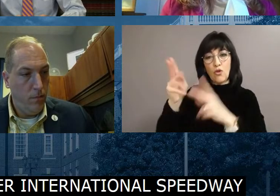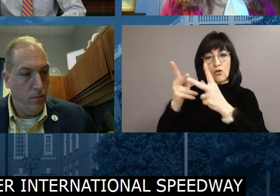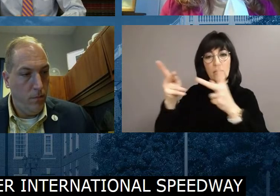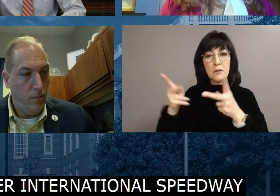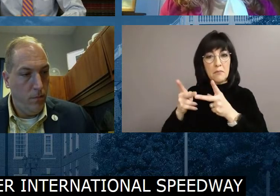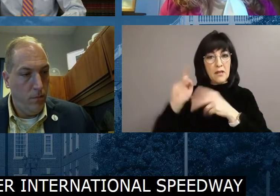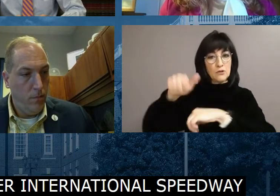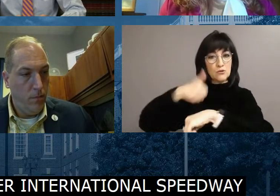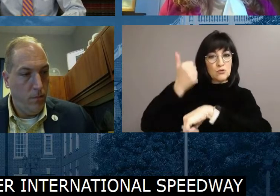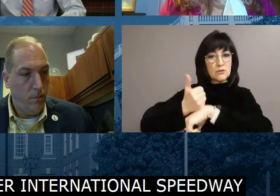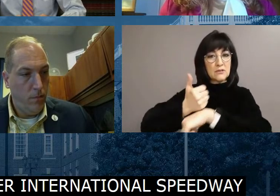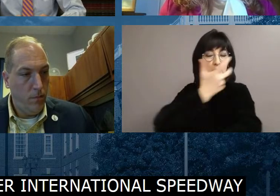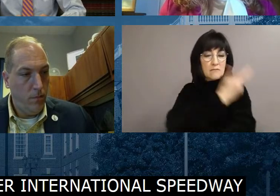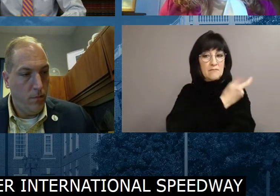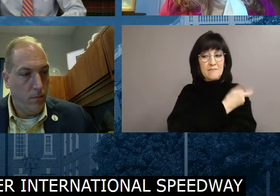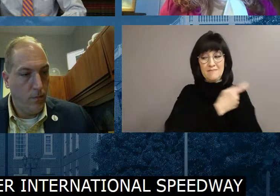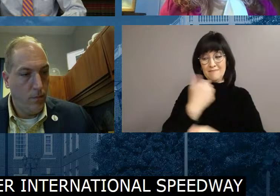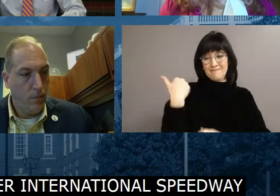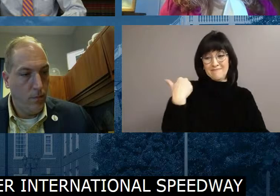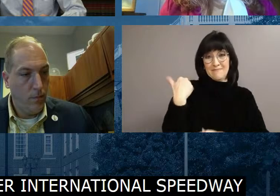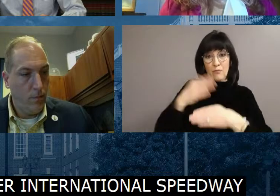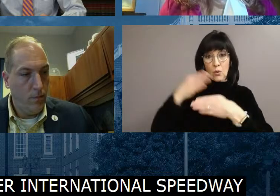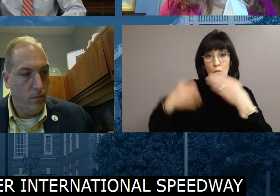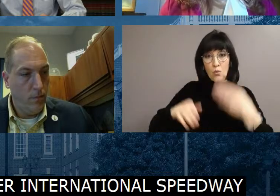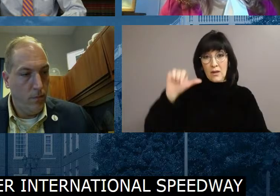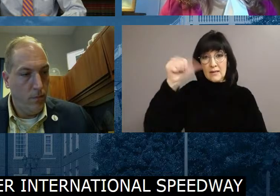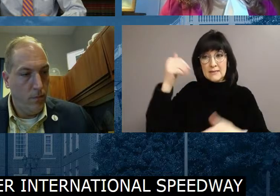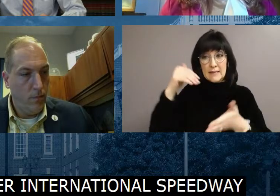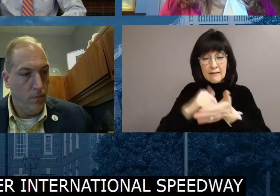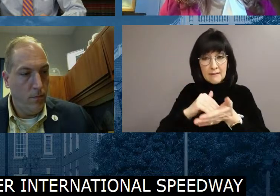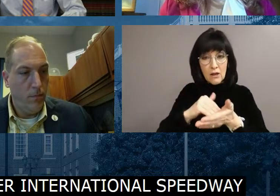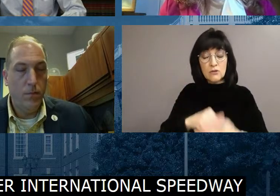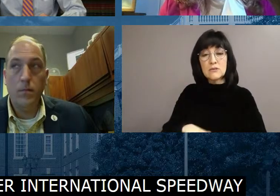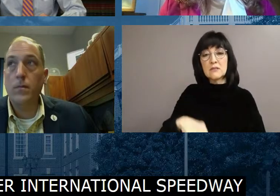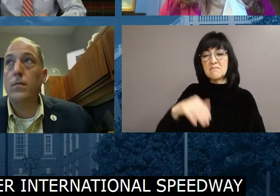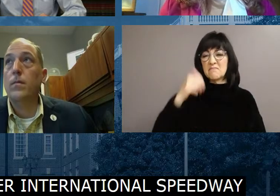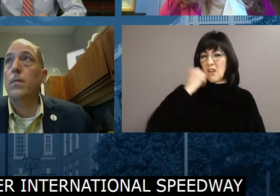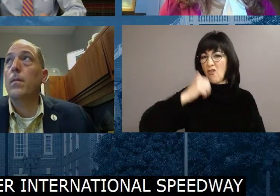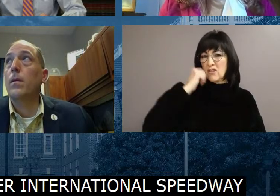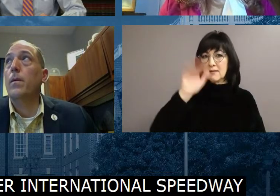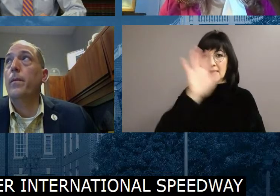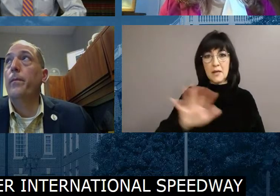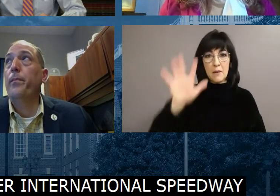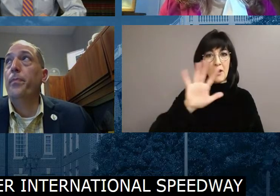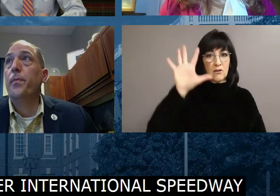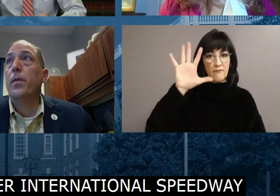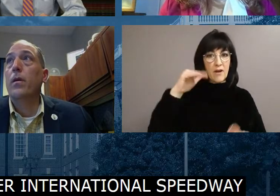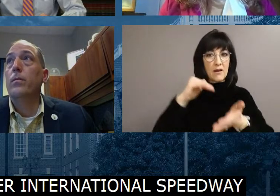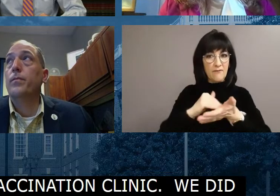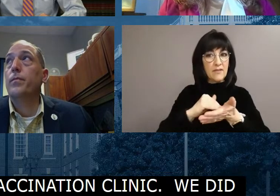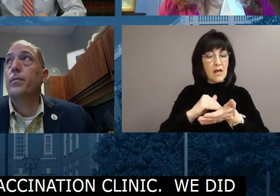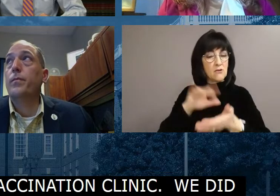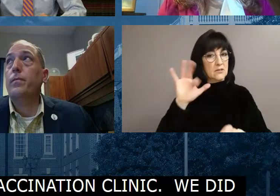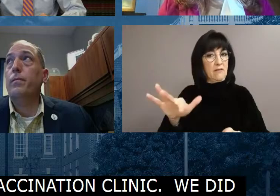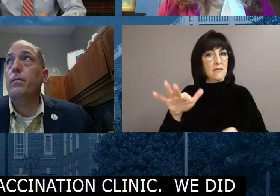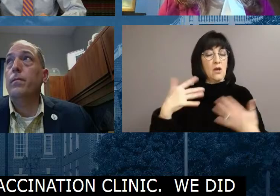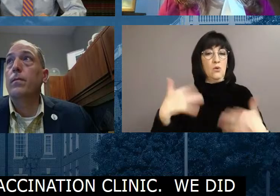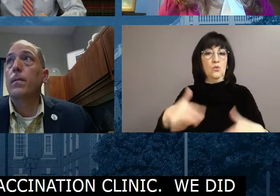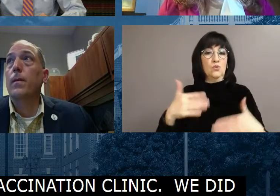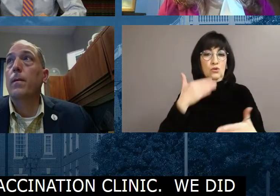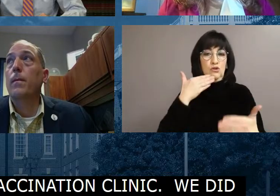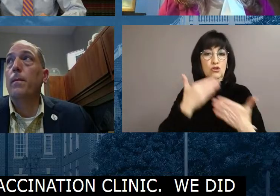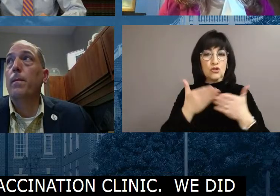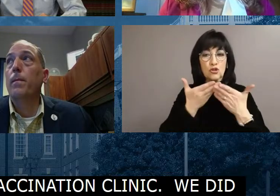10,000 or thereabouts over the weekend, and about 5,000 per day, which is a really great way to get shots into